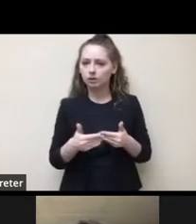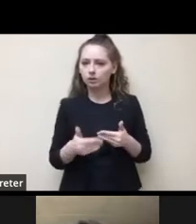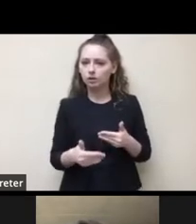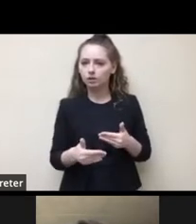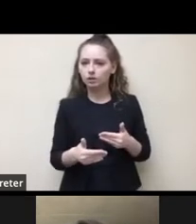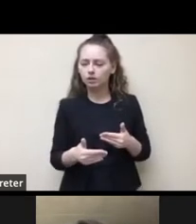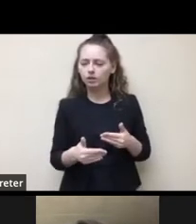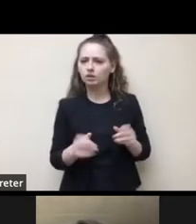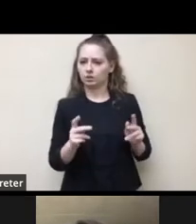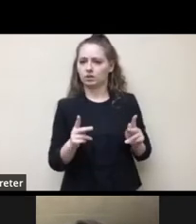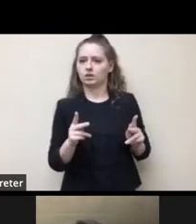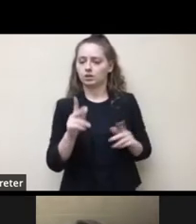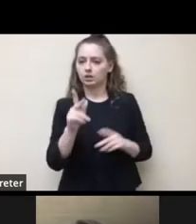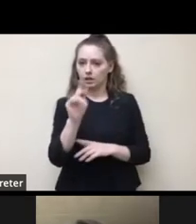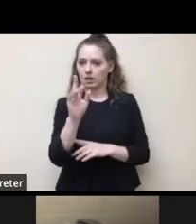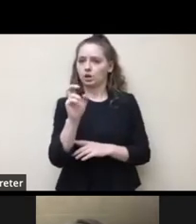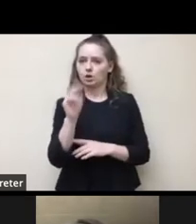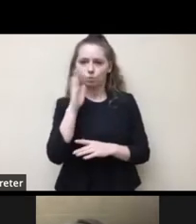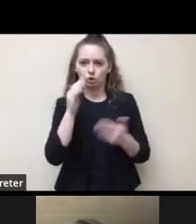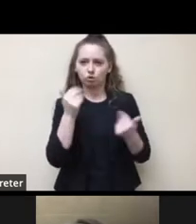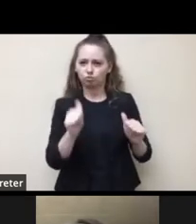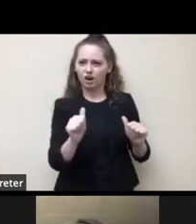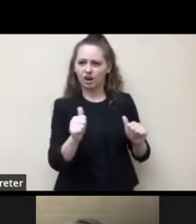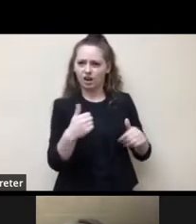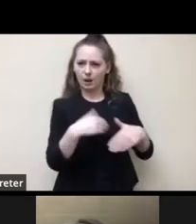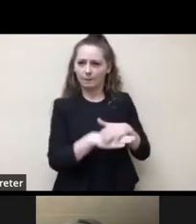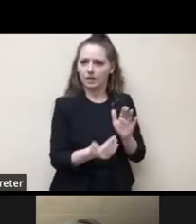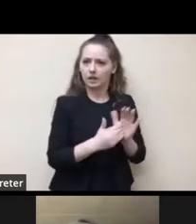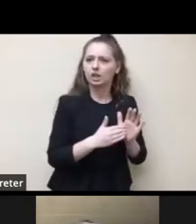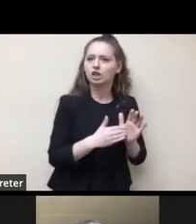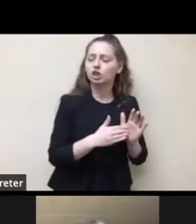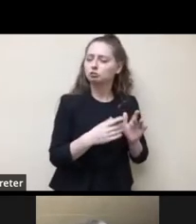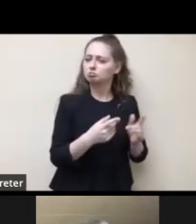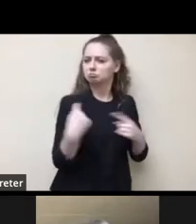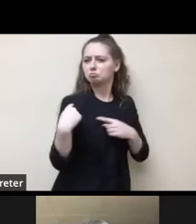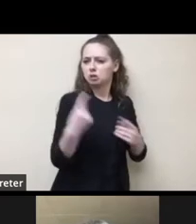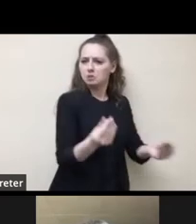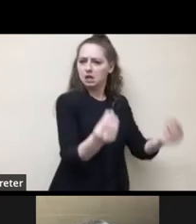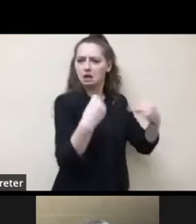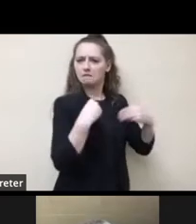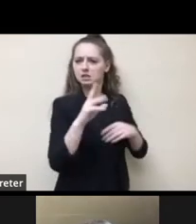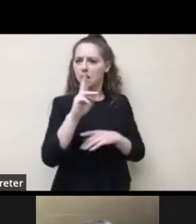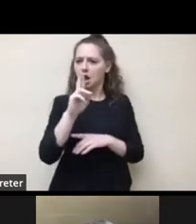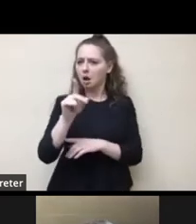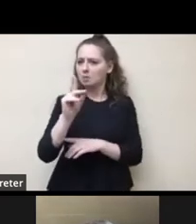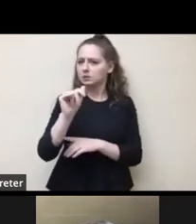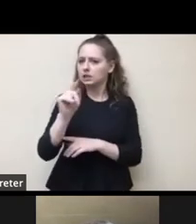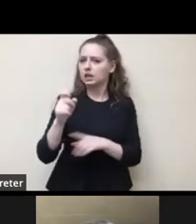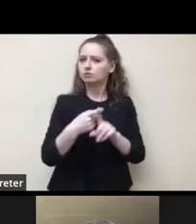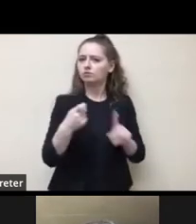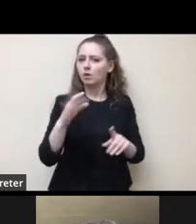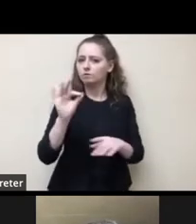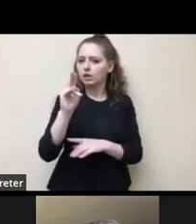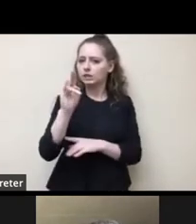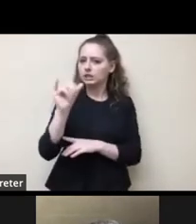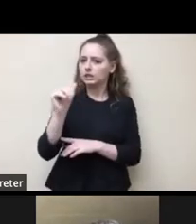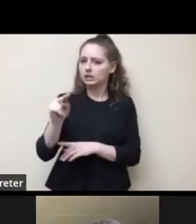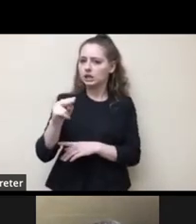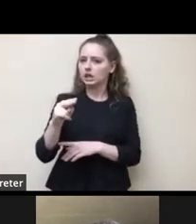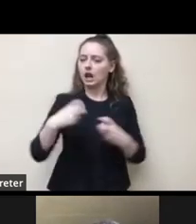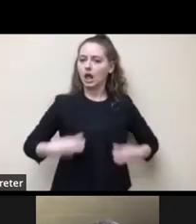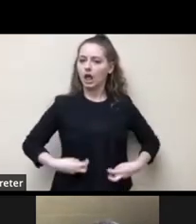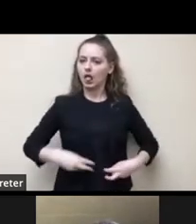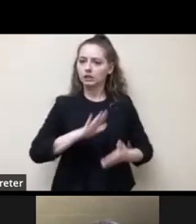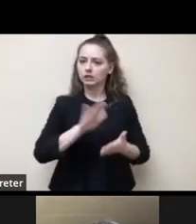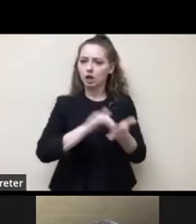Okay, so Karen's going to try to come back in. She's been giving us regular updates from Franciscan Healthcare Center, Hammond. We usually take